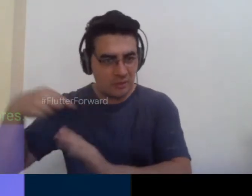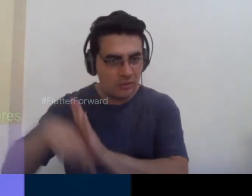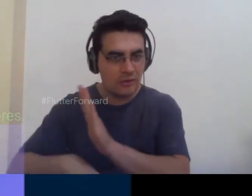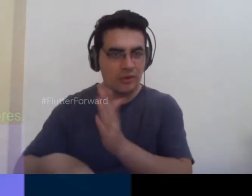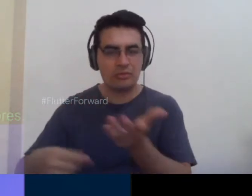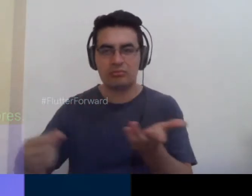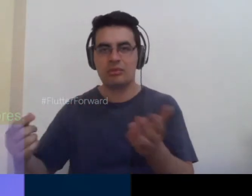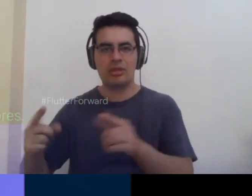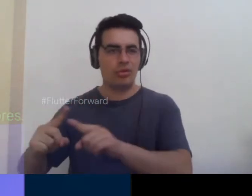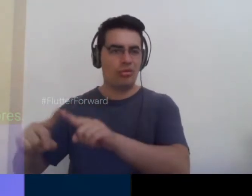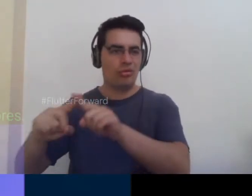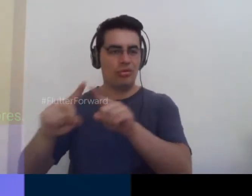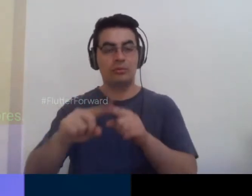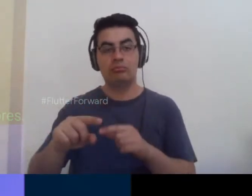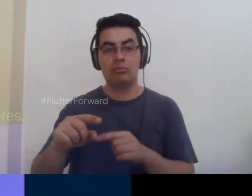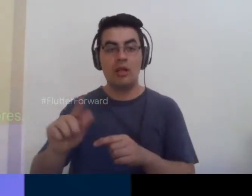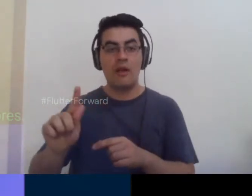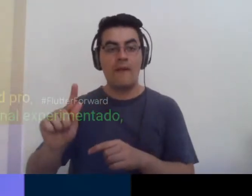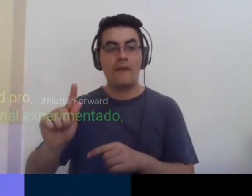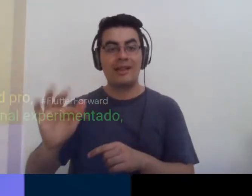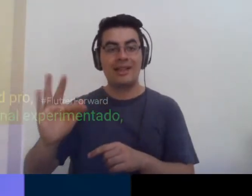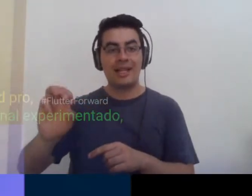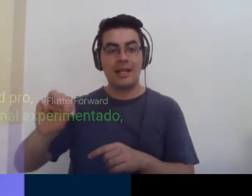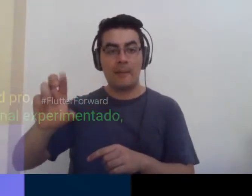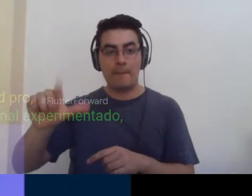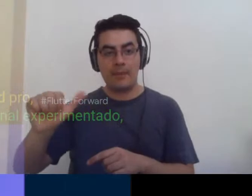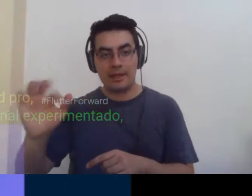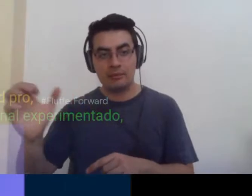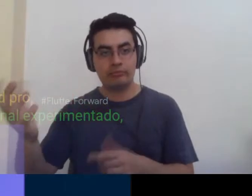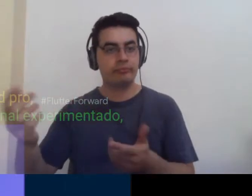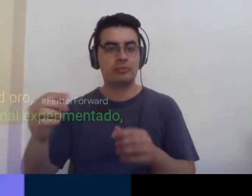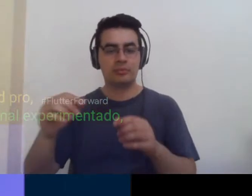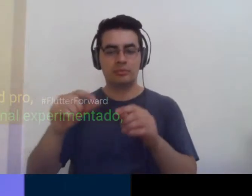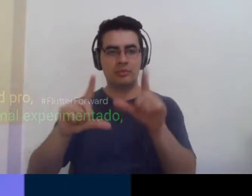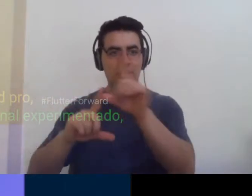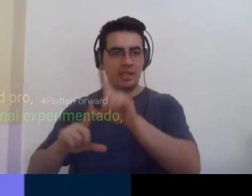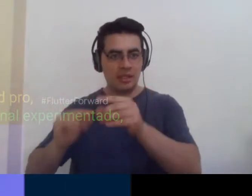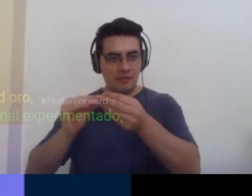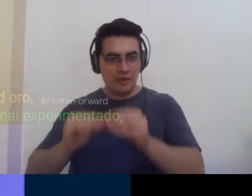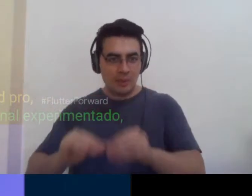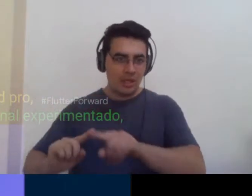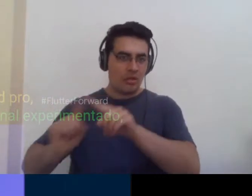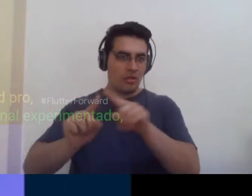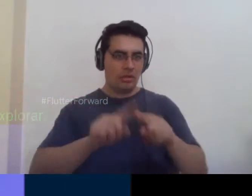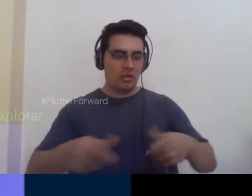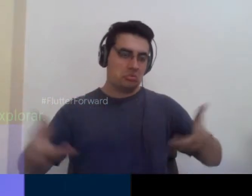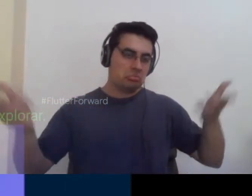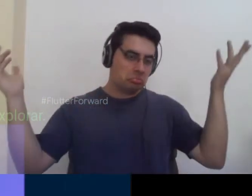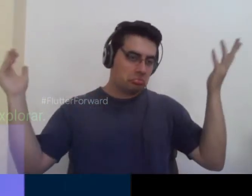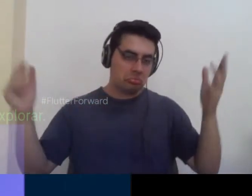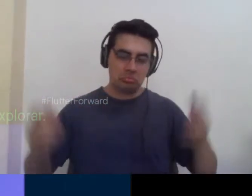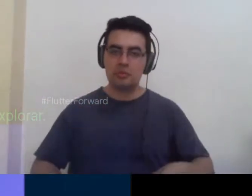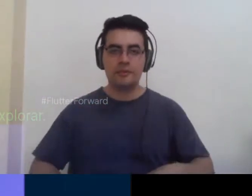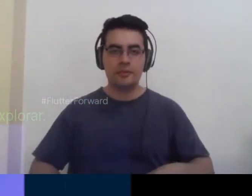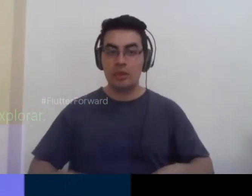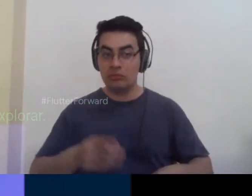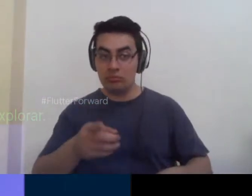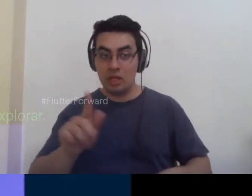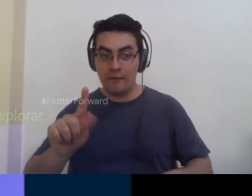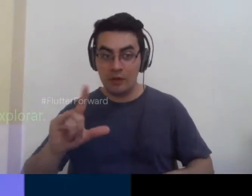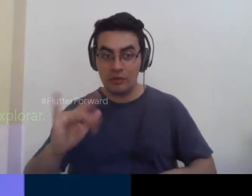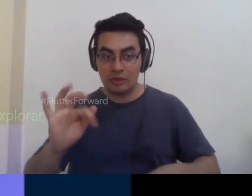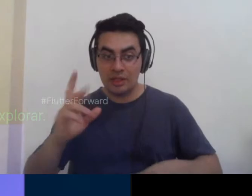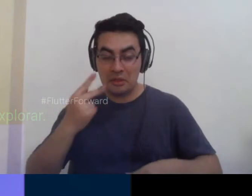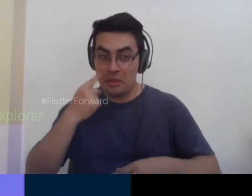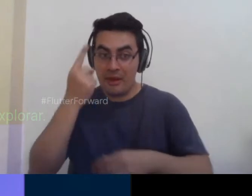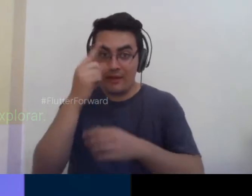fonts and shader support. So whether you're a Flutter newcomer or a seasoned pro, we think you'll find some new ideas